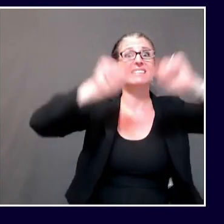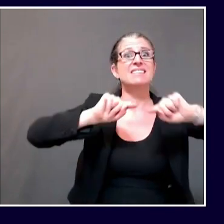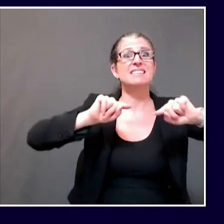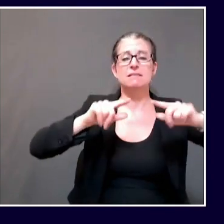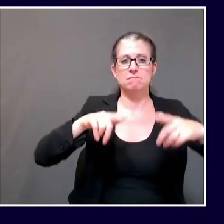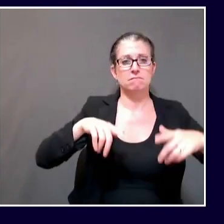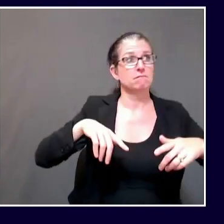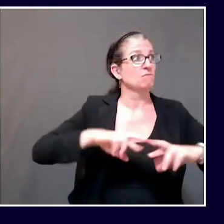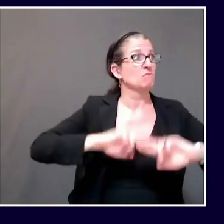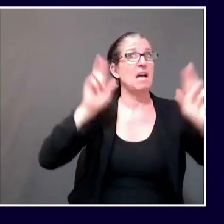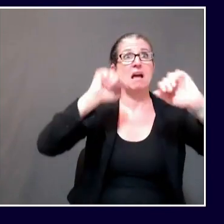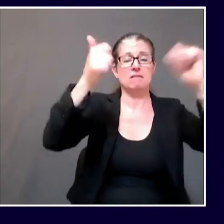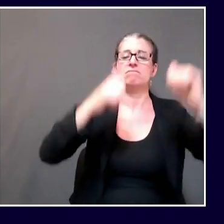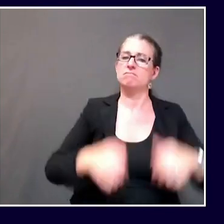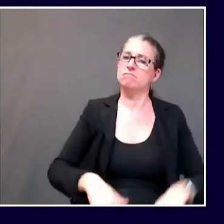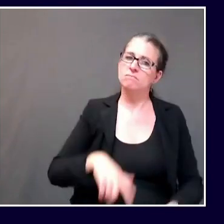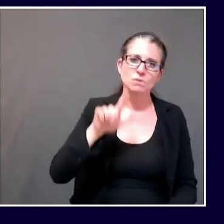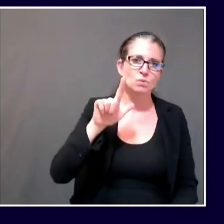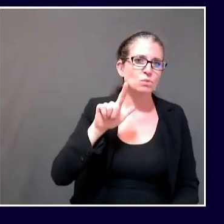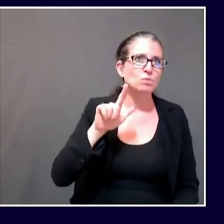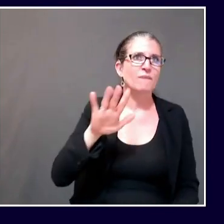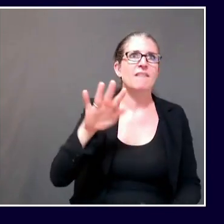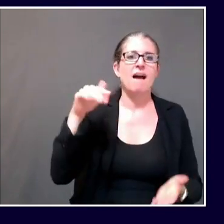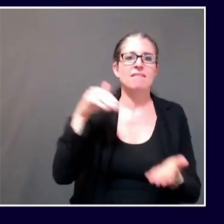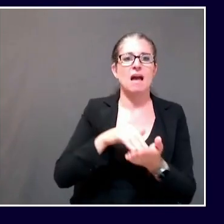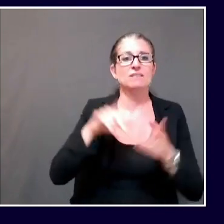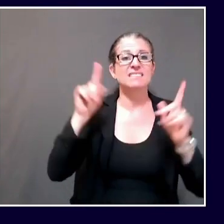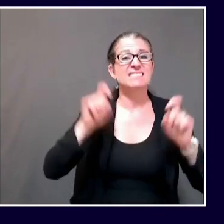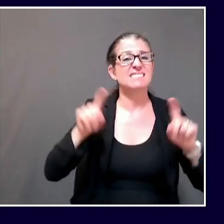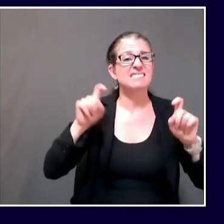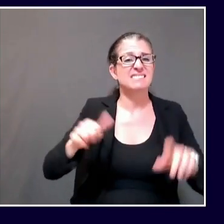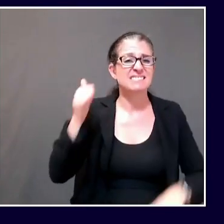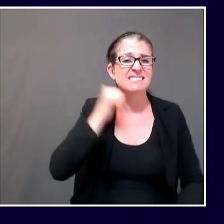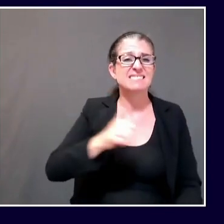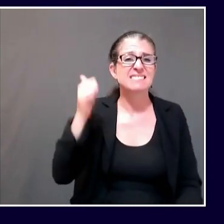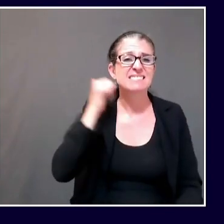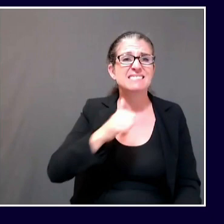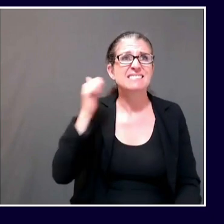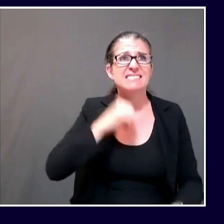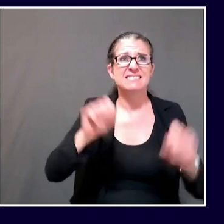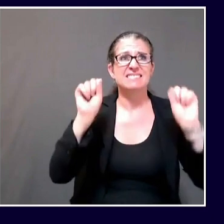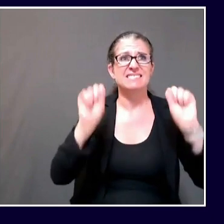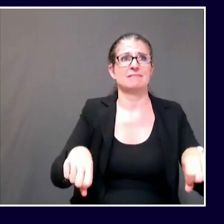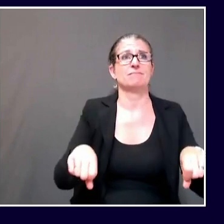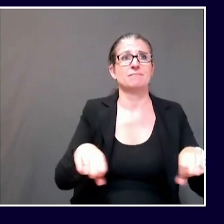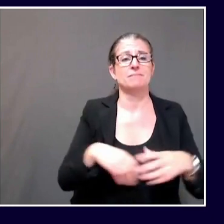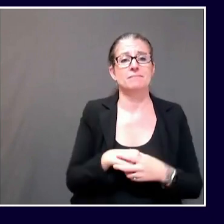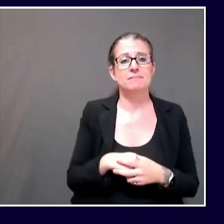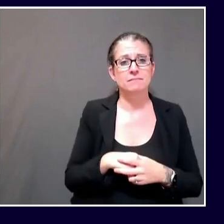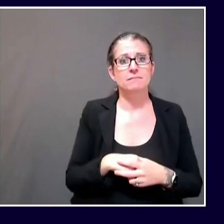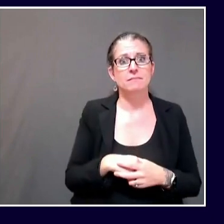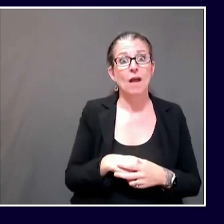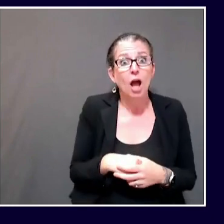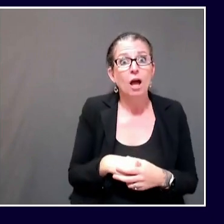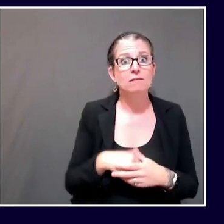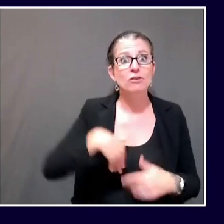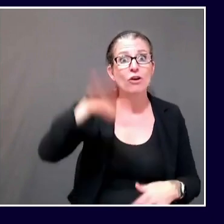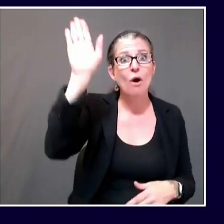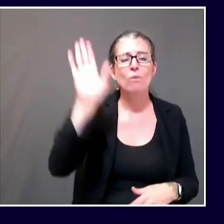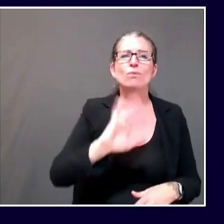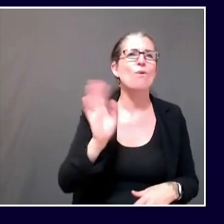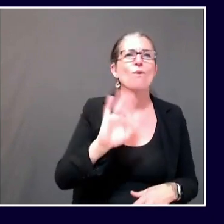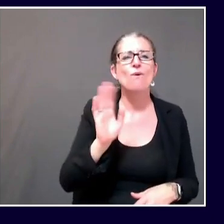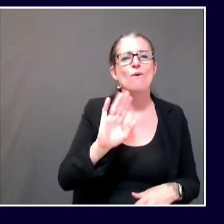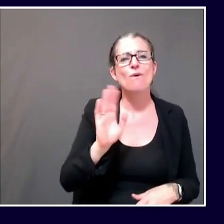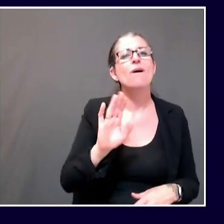testing capacity don't just happen on their own. I mean, certainly they take equipment, they take the mobile trailer itself,